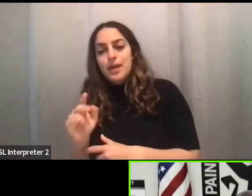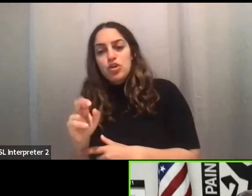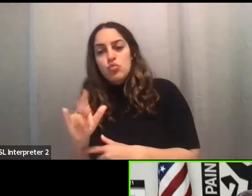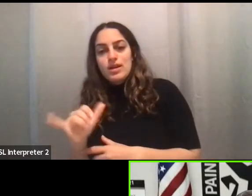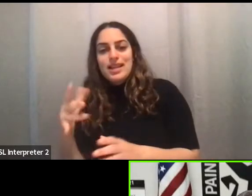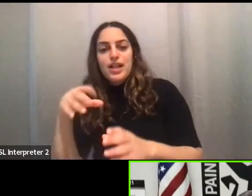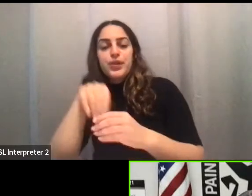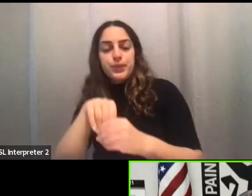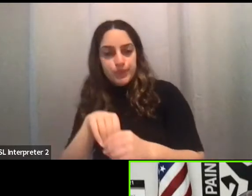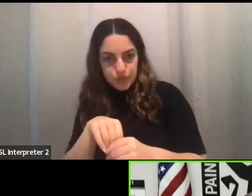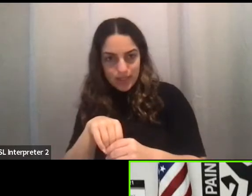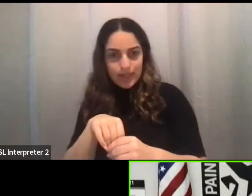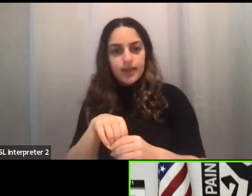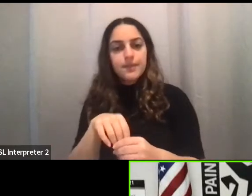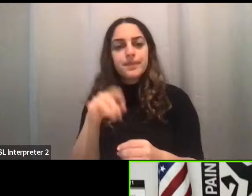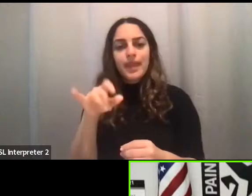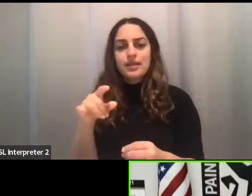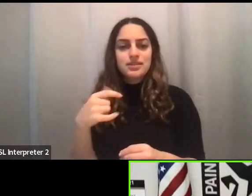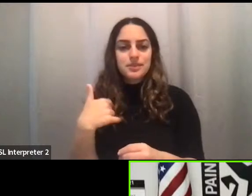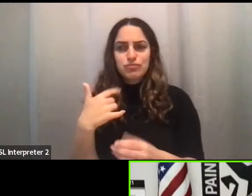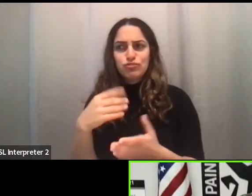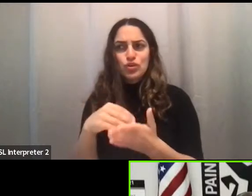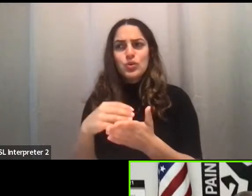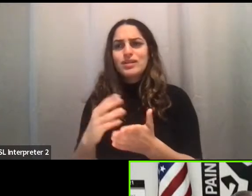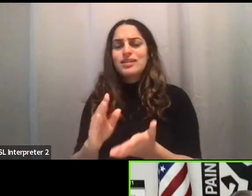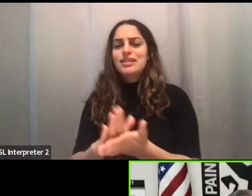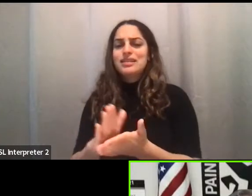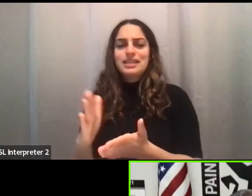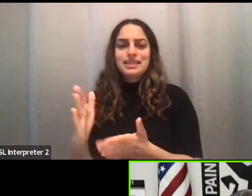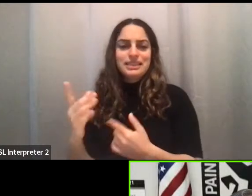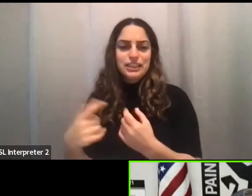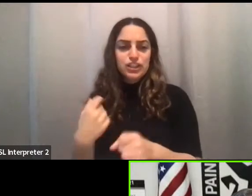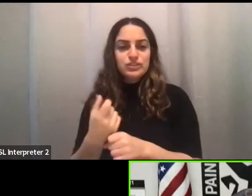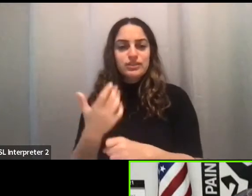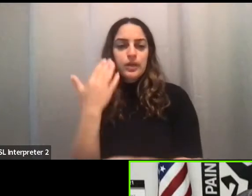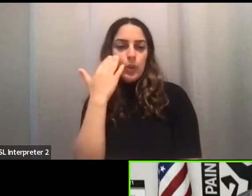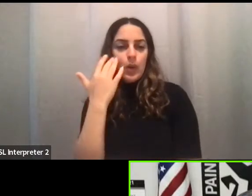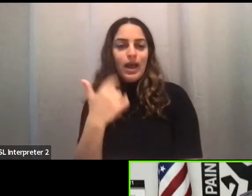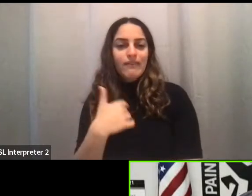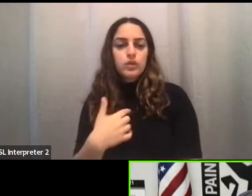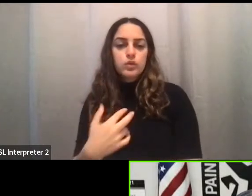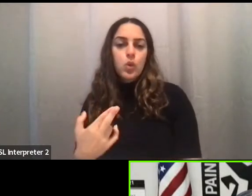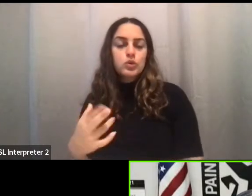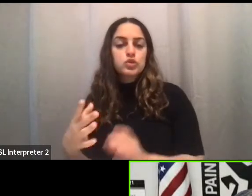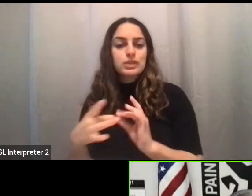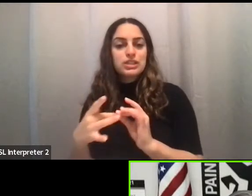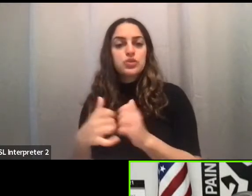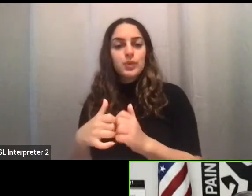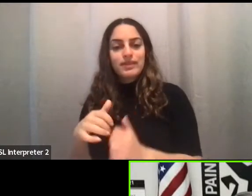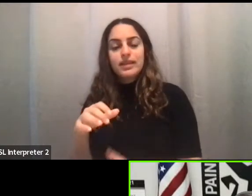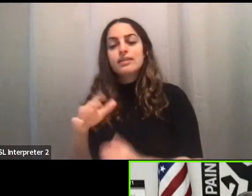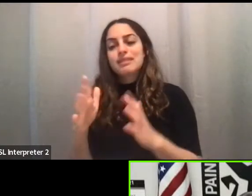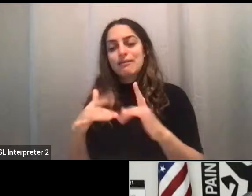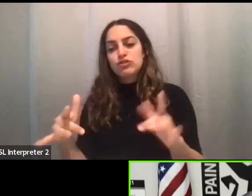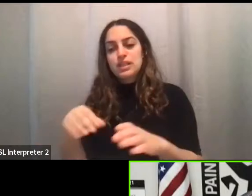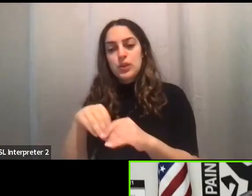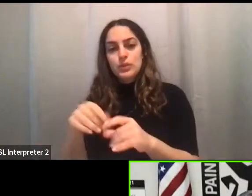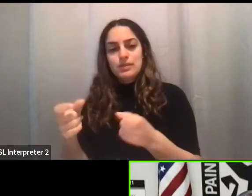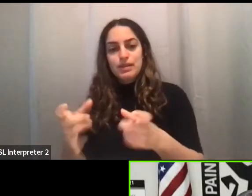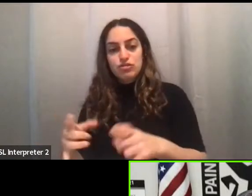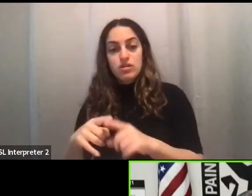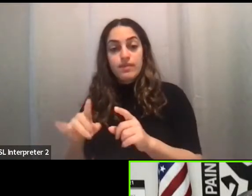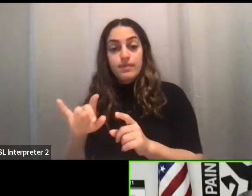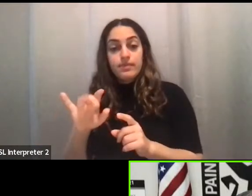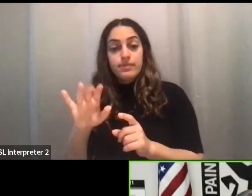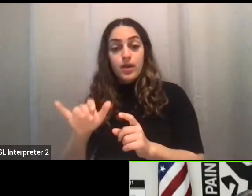it that had been recorded in a number of years i know i have a very close relationship with the diversity inclusion manager that did work for that general